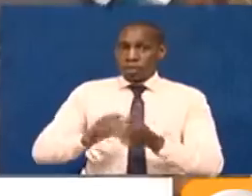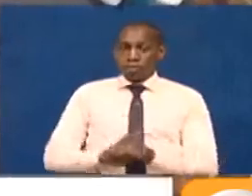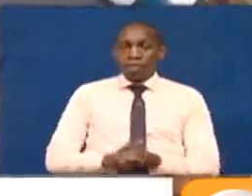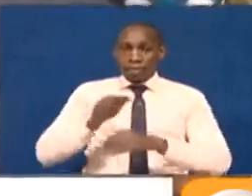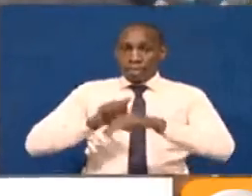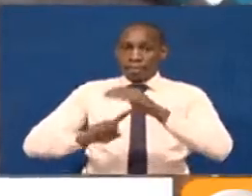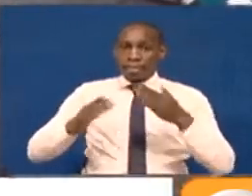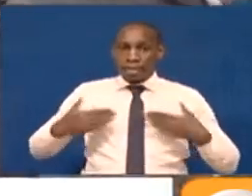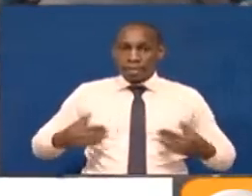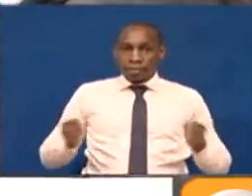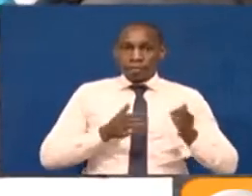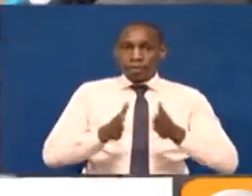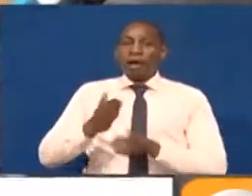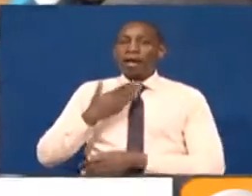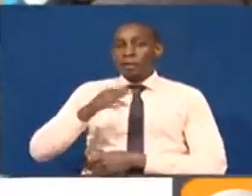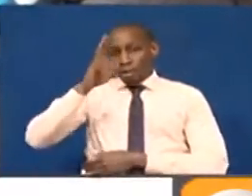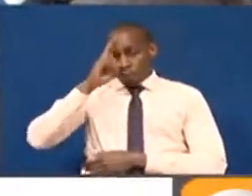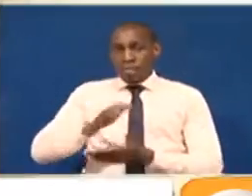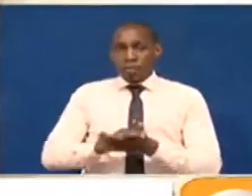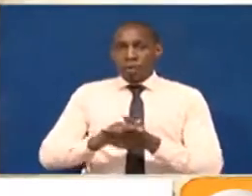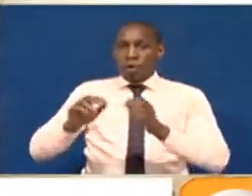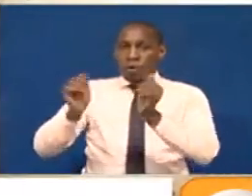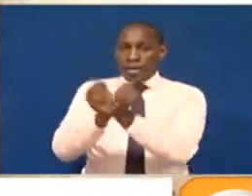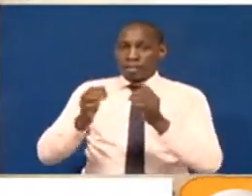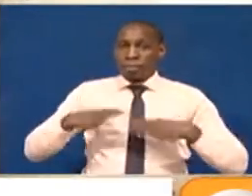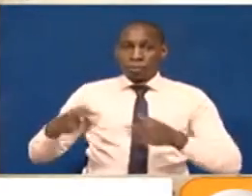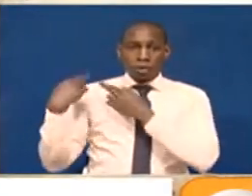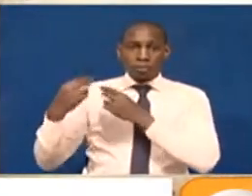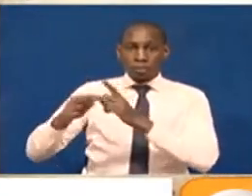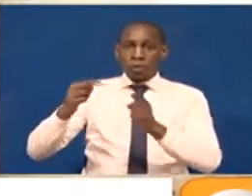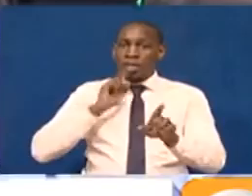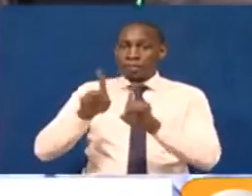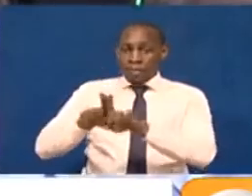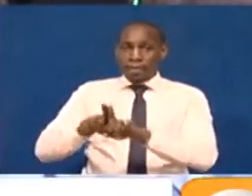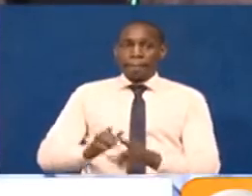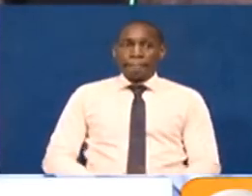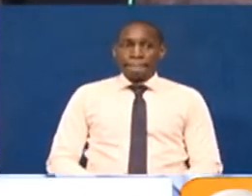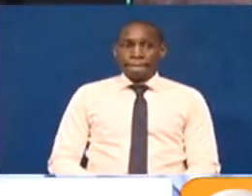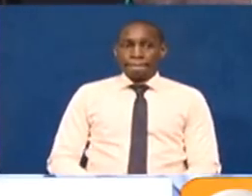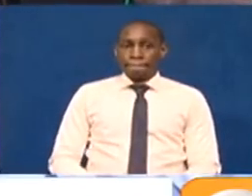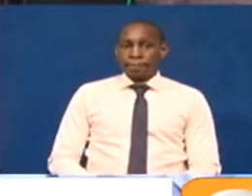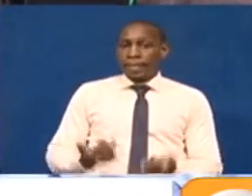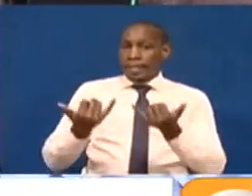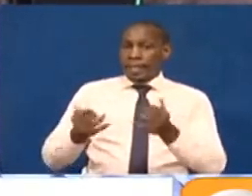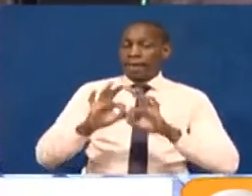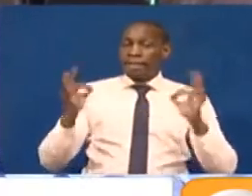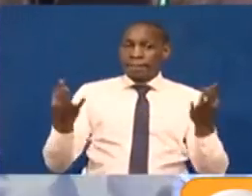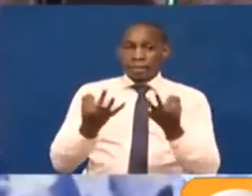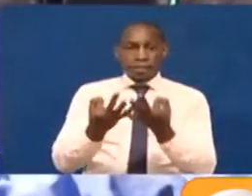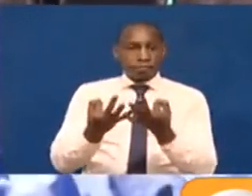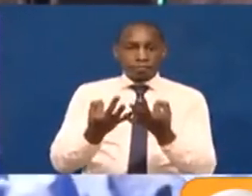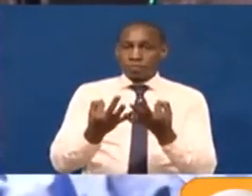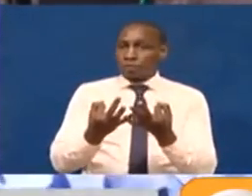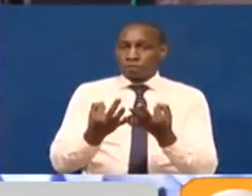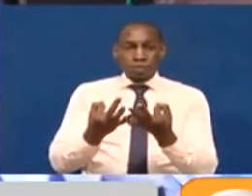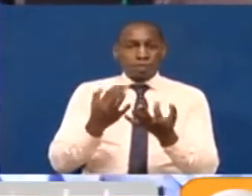morgue. She wants authorities to get those who killed her brother to face justice. So familia, sijui hata